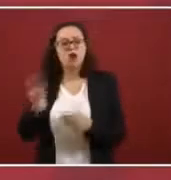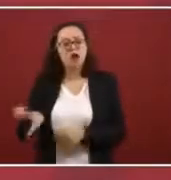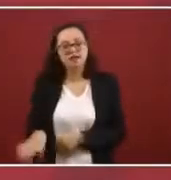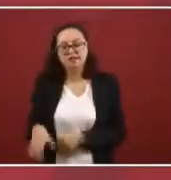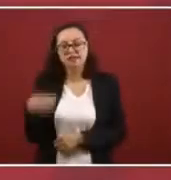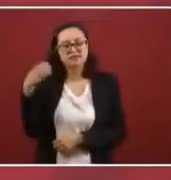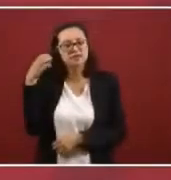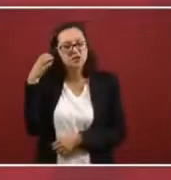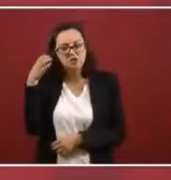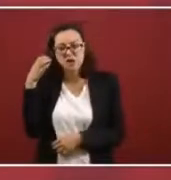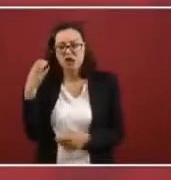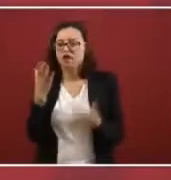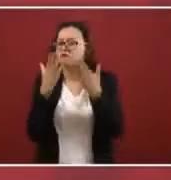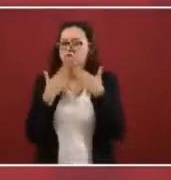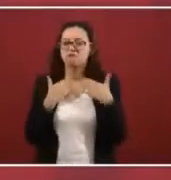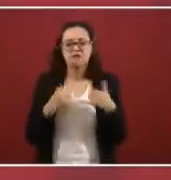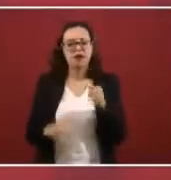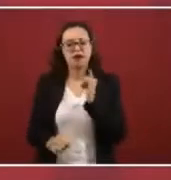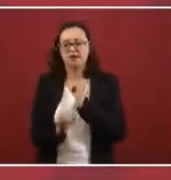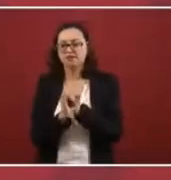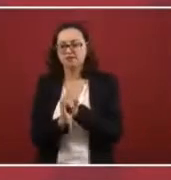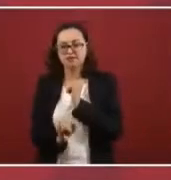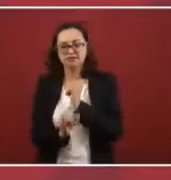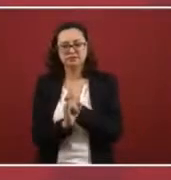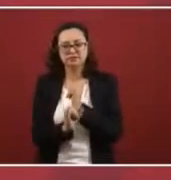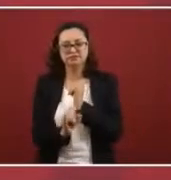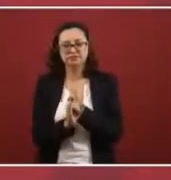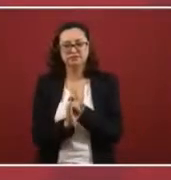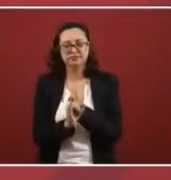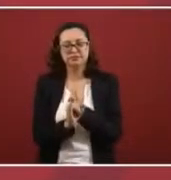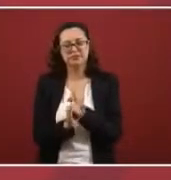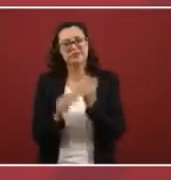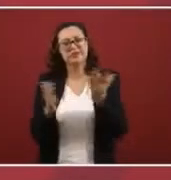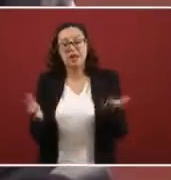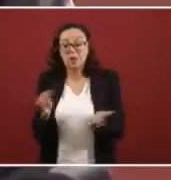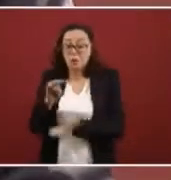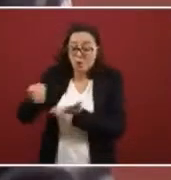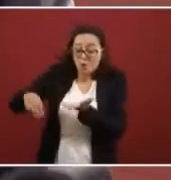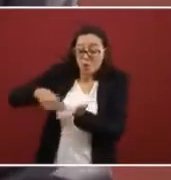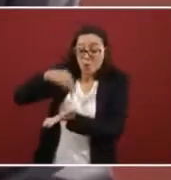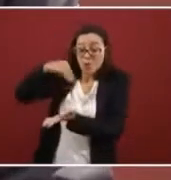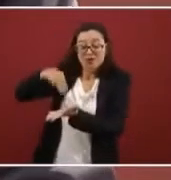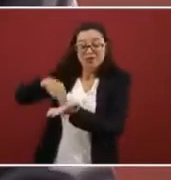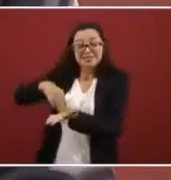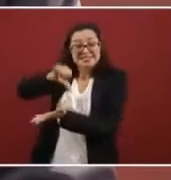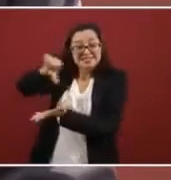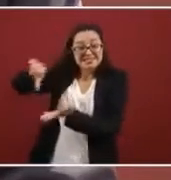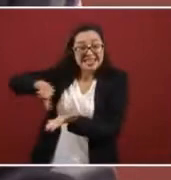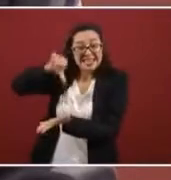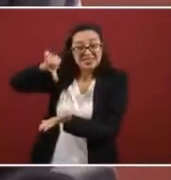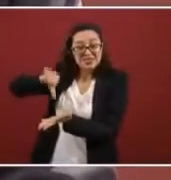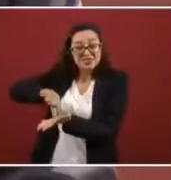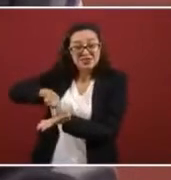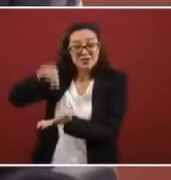There's no internet. I'm talking about the municipal